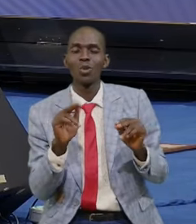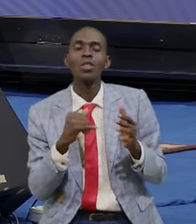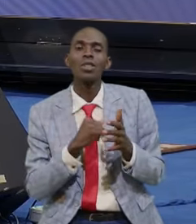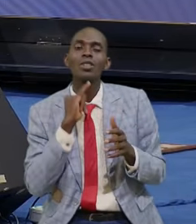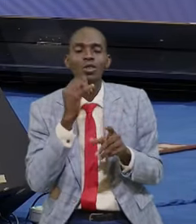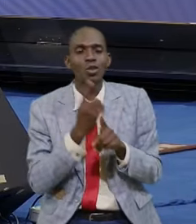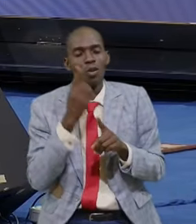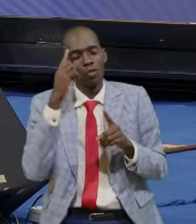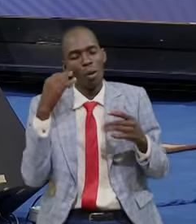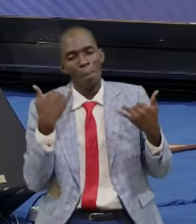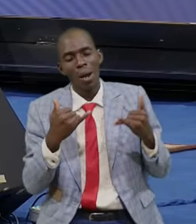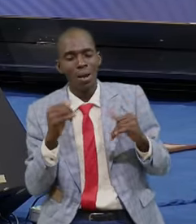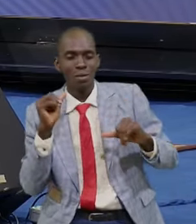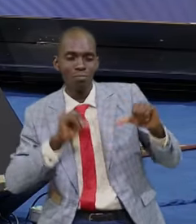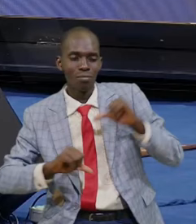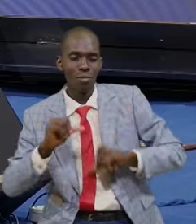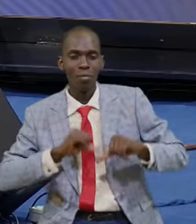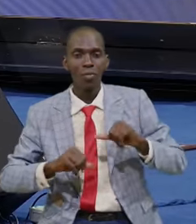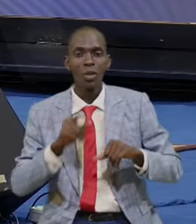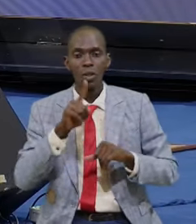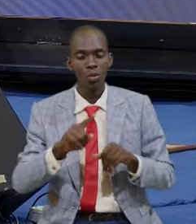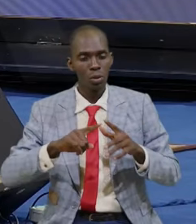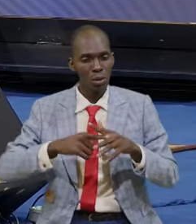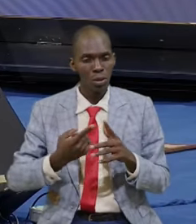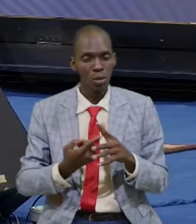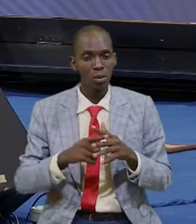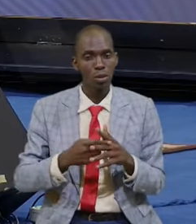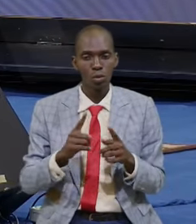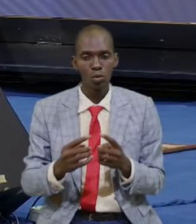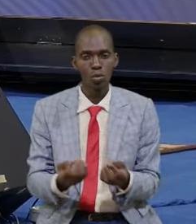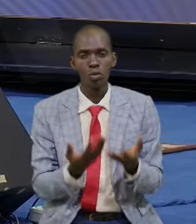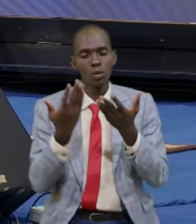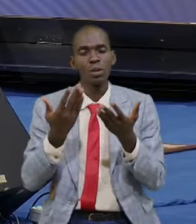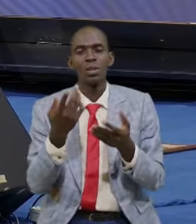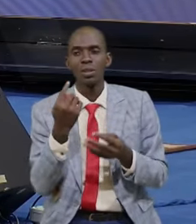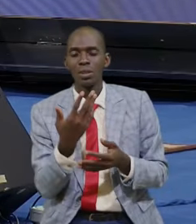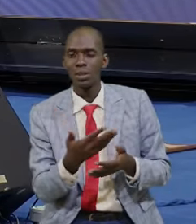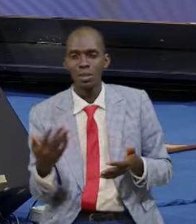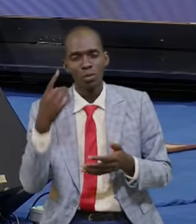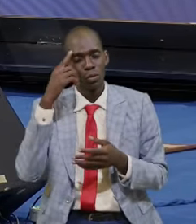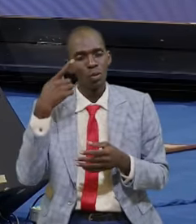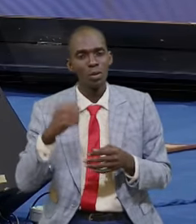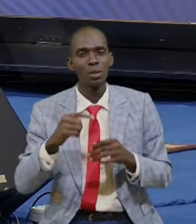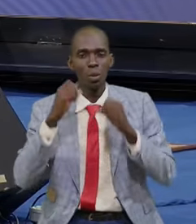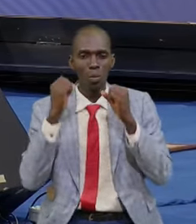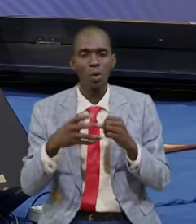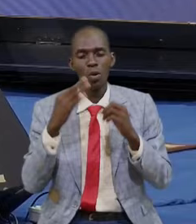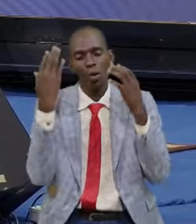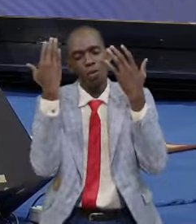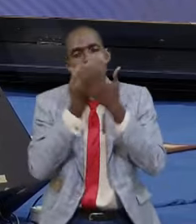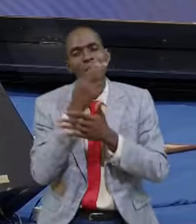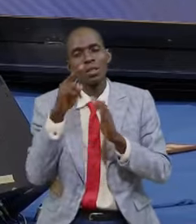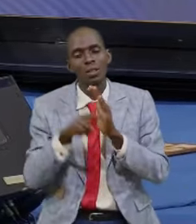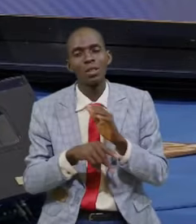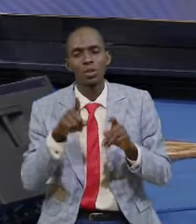You sacrifice the sacrifice of those powers of darkness. You say, this is only for play. You